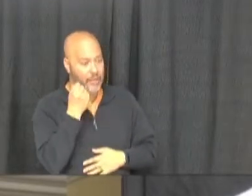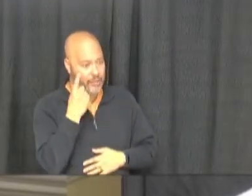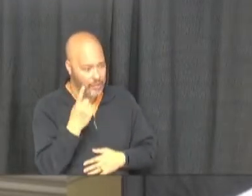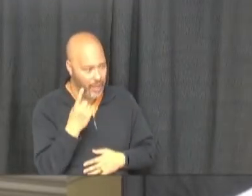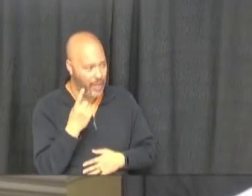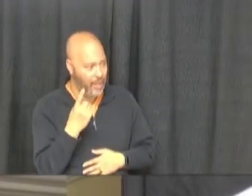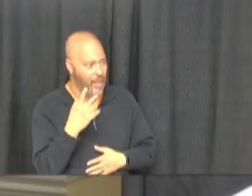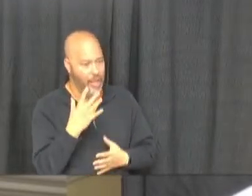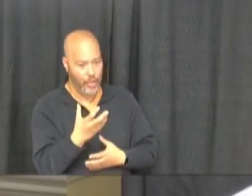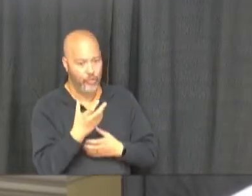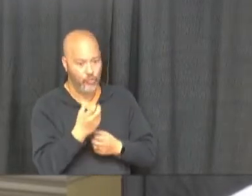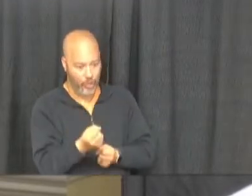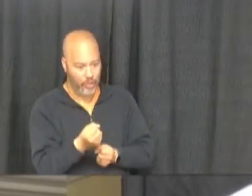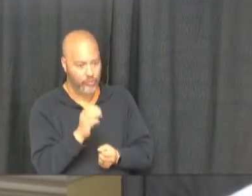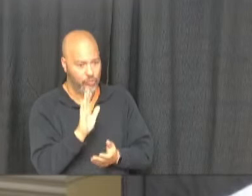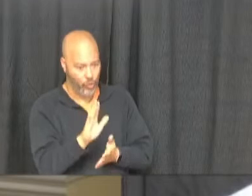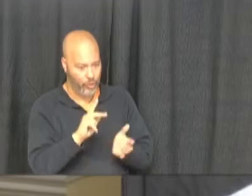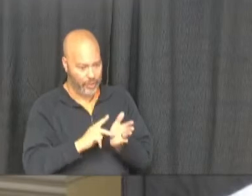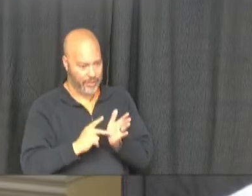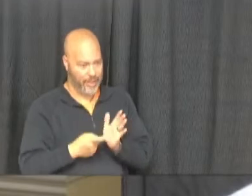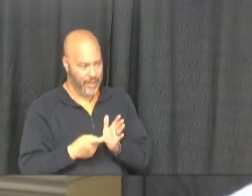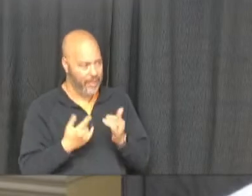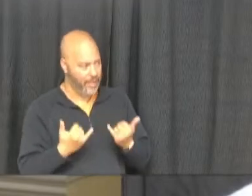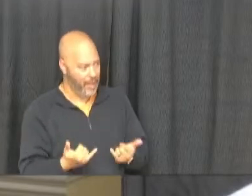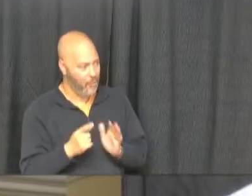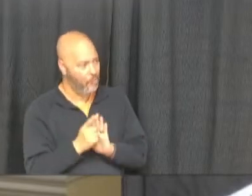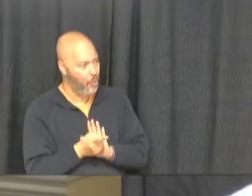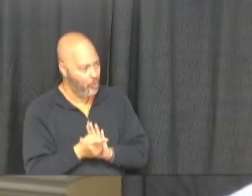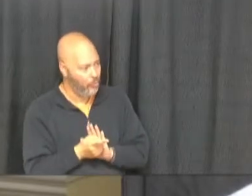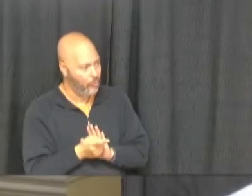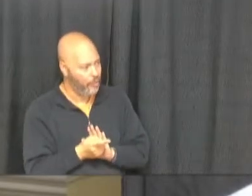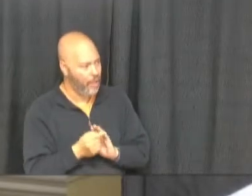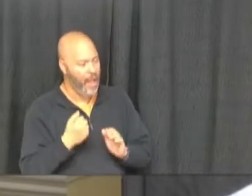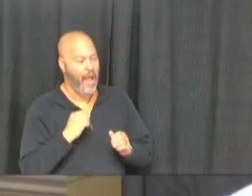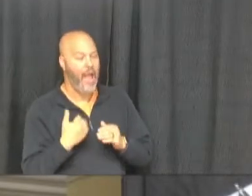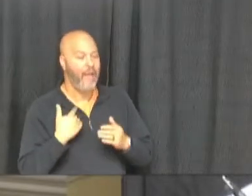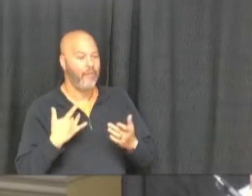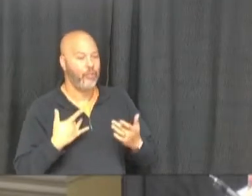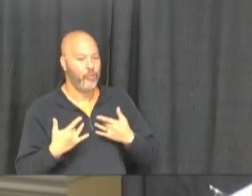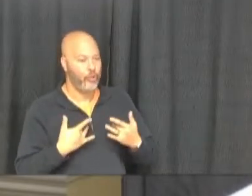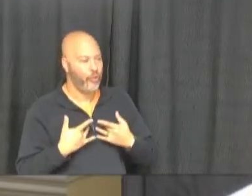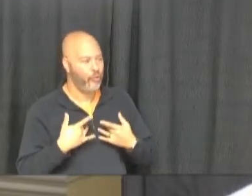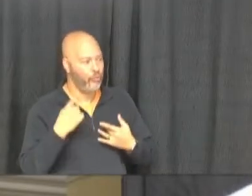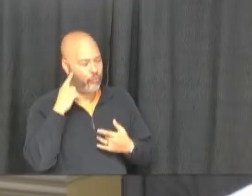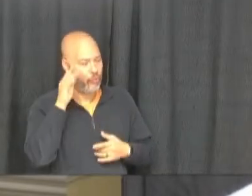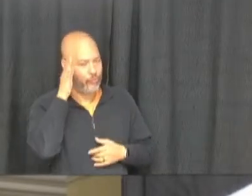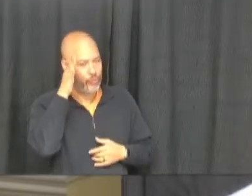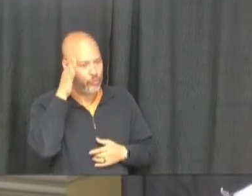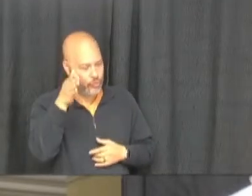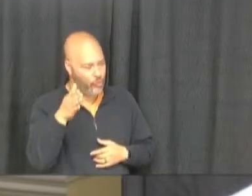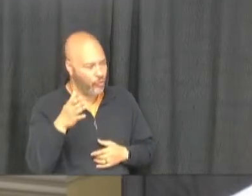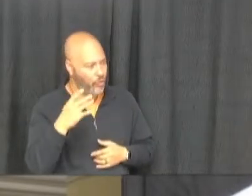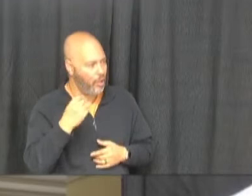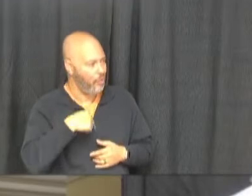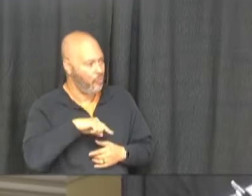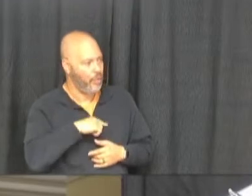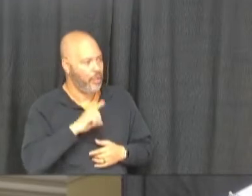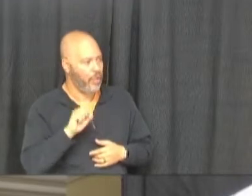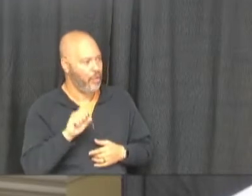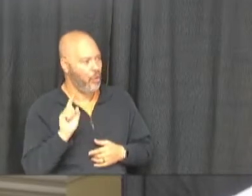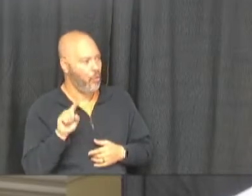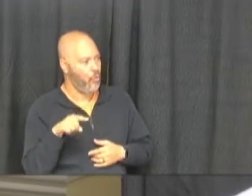and trust the intent at this moment. I have concerns for the future, and we can only